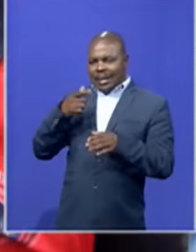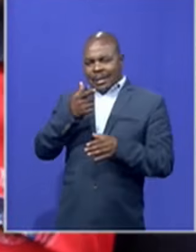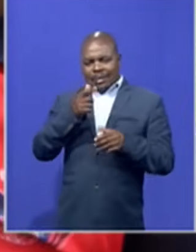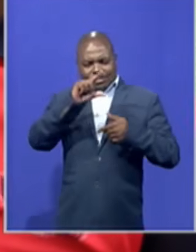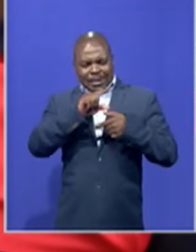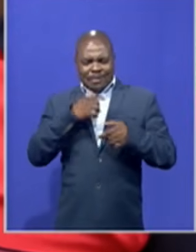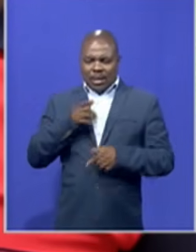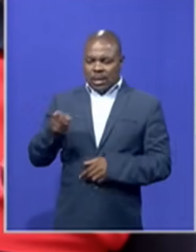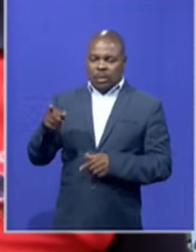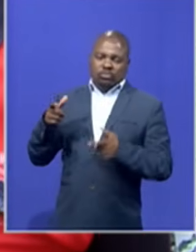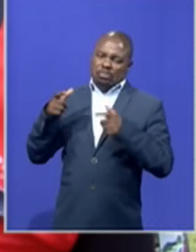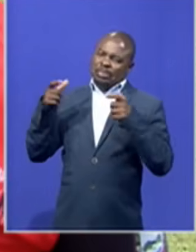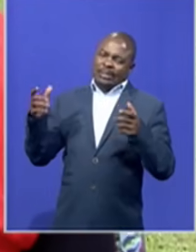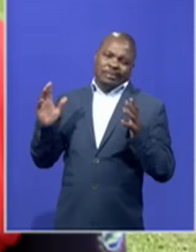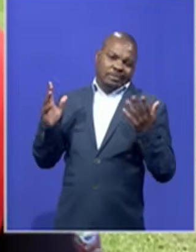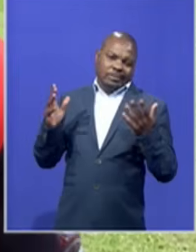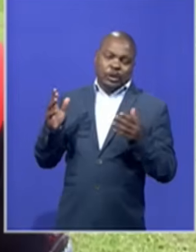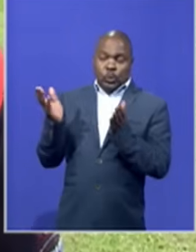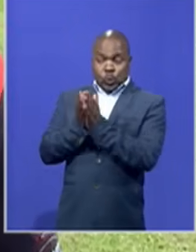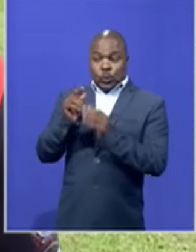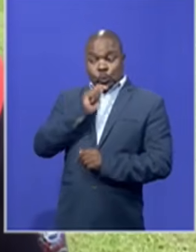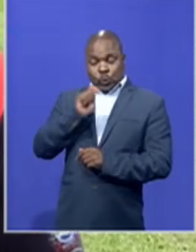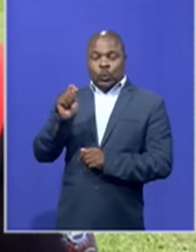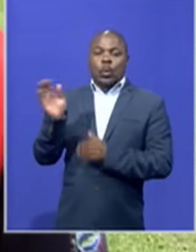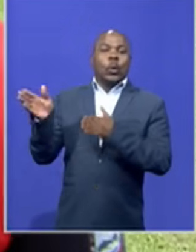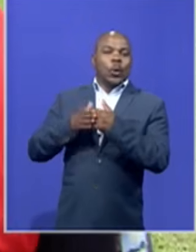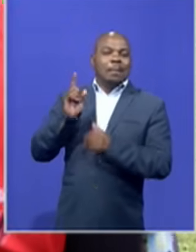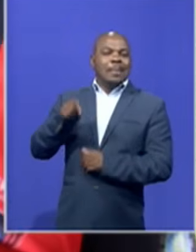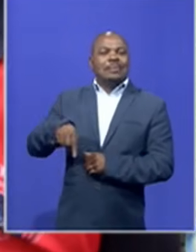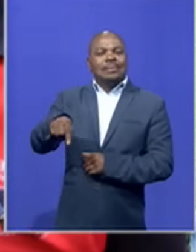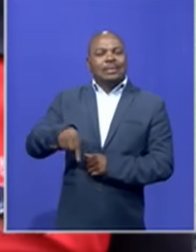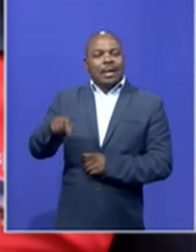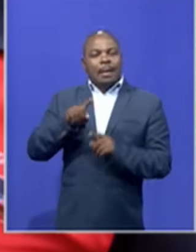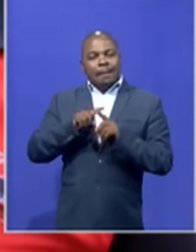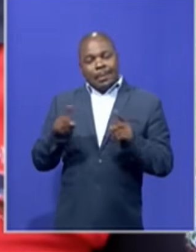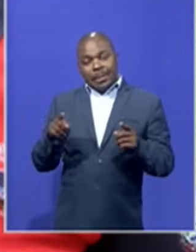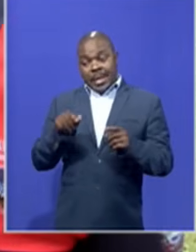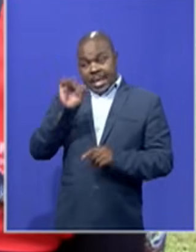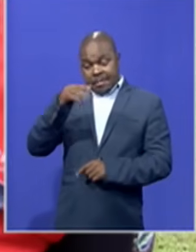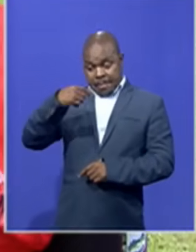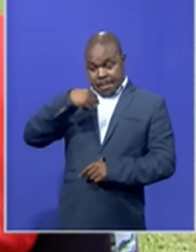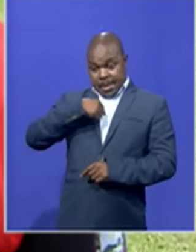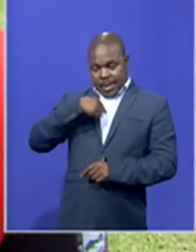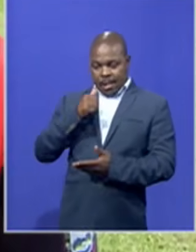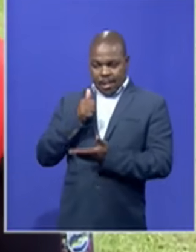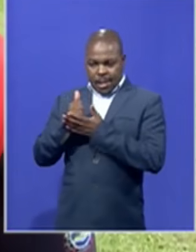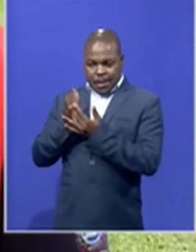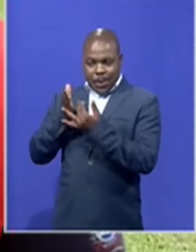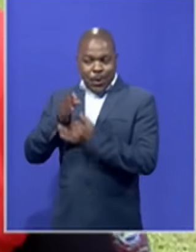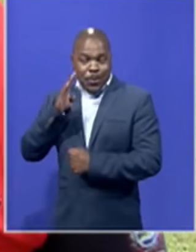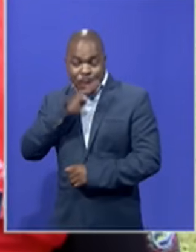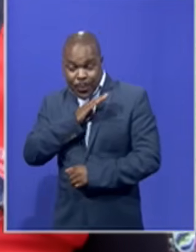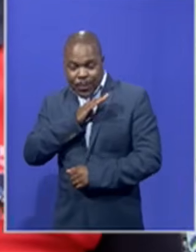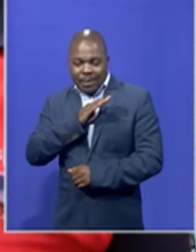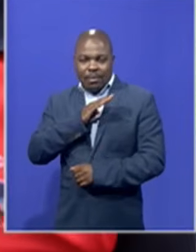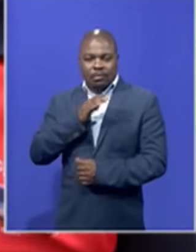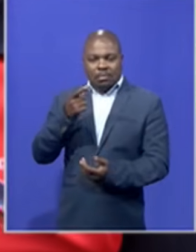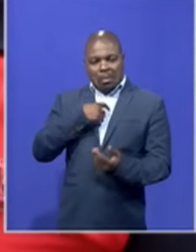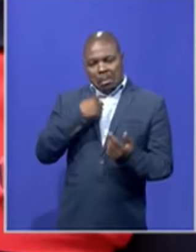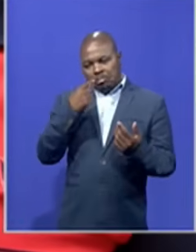them. The school was about to be closed. Actually, if now they not intervene and